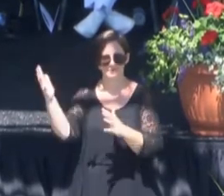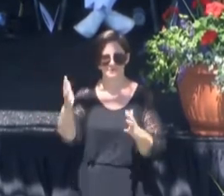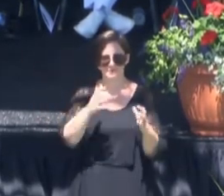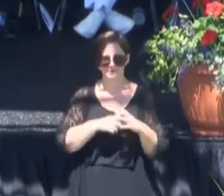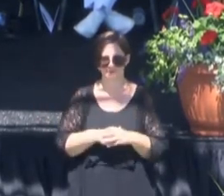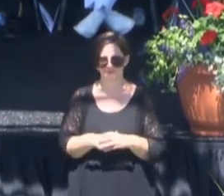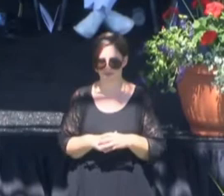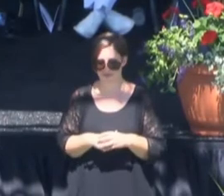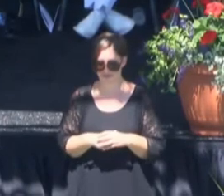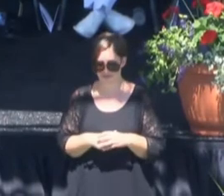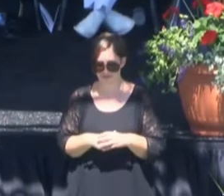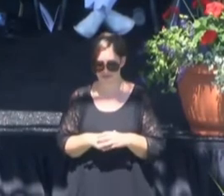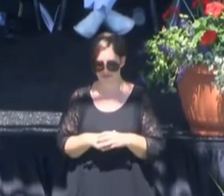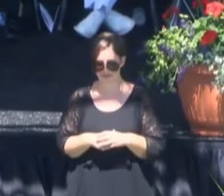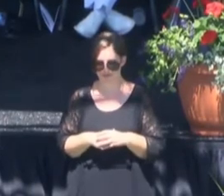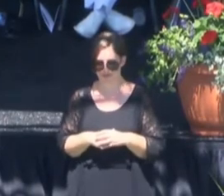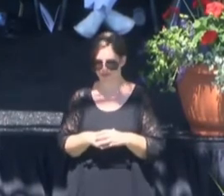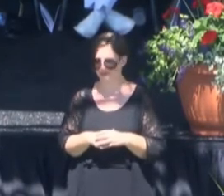Wait.